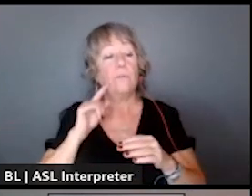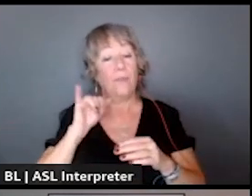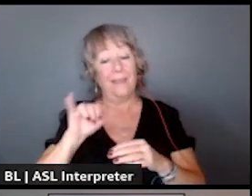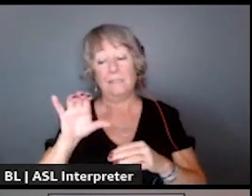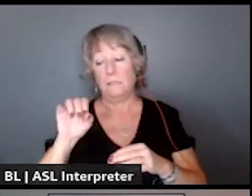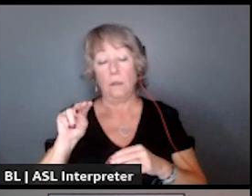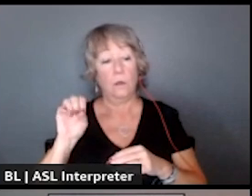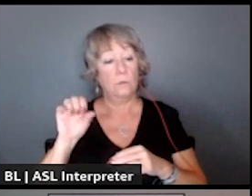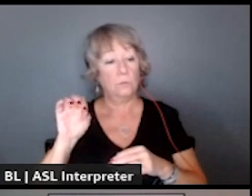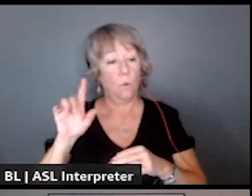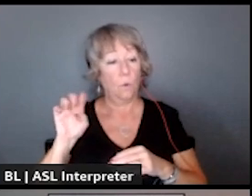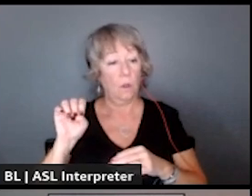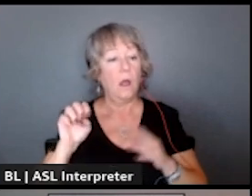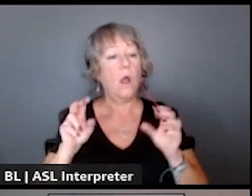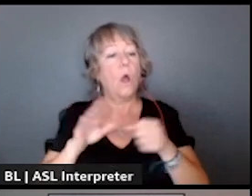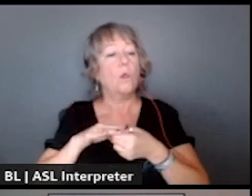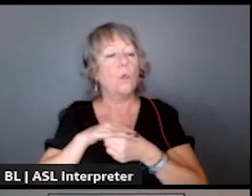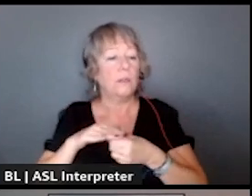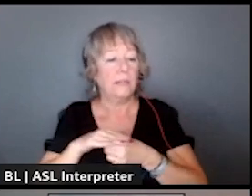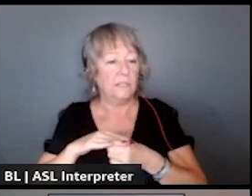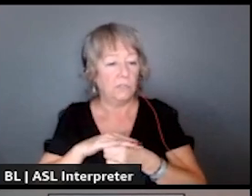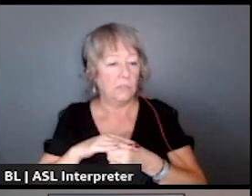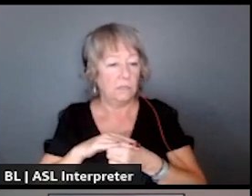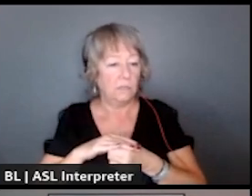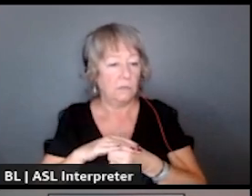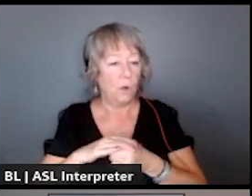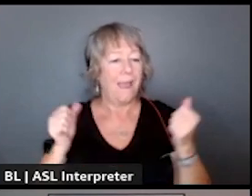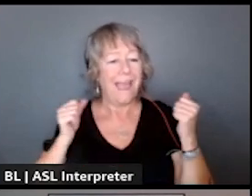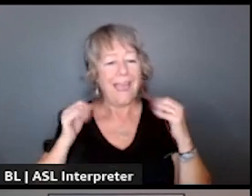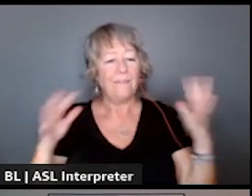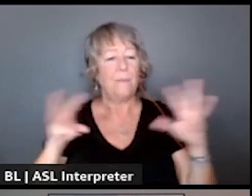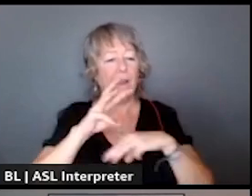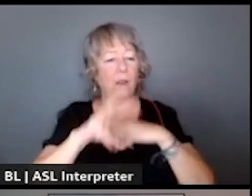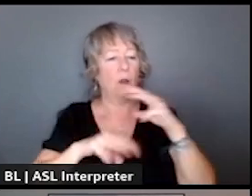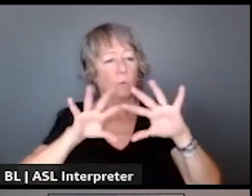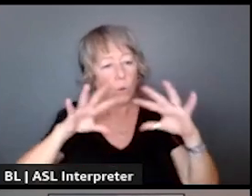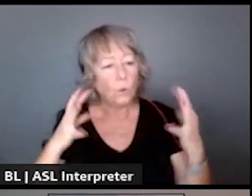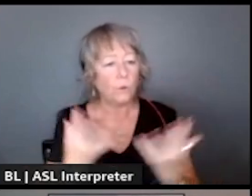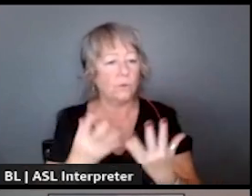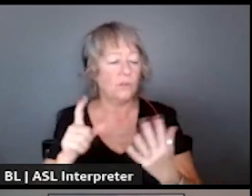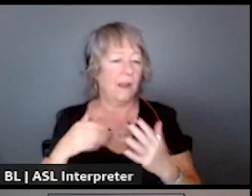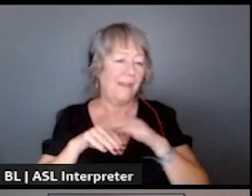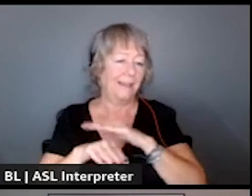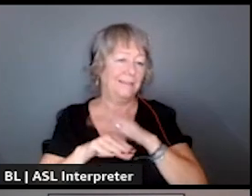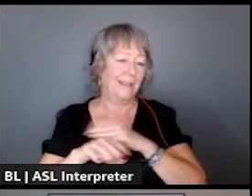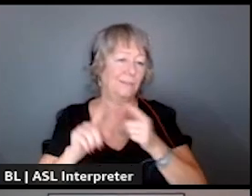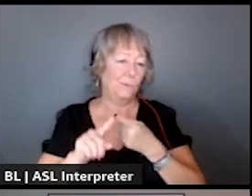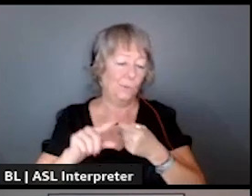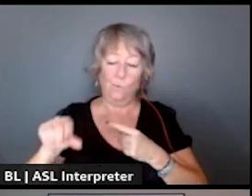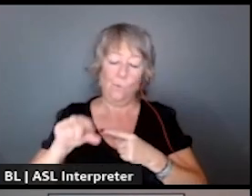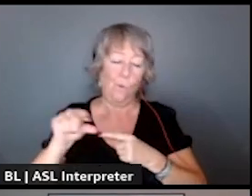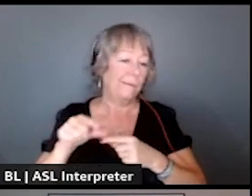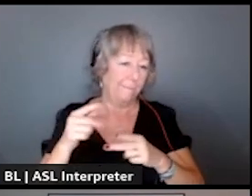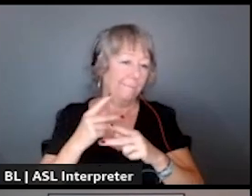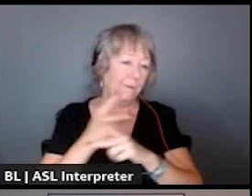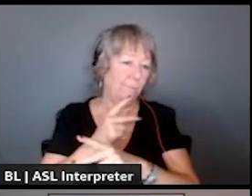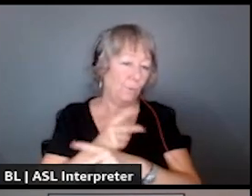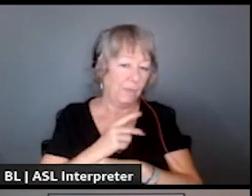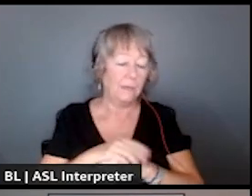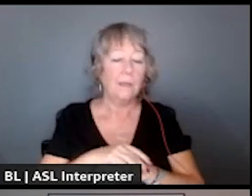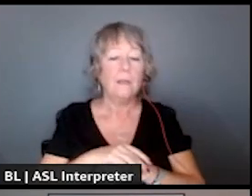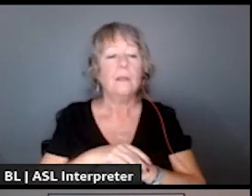it's really hard to see, I think, but if you zoom in more, if you just like Control plus a few times, yeah, then you can actually